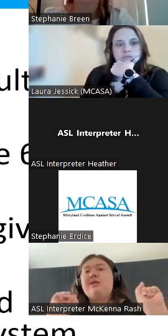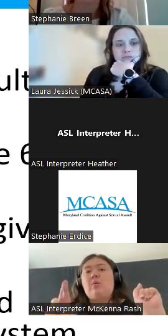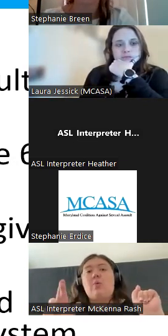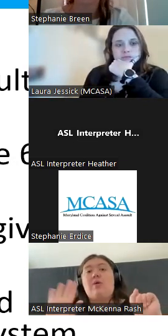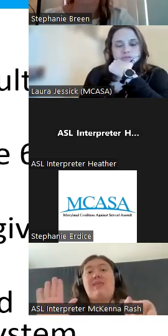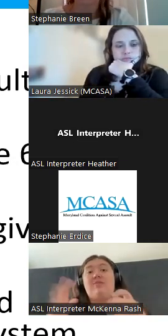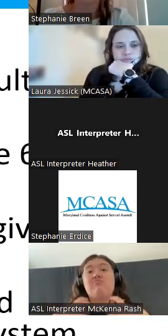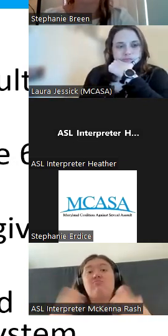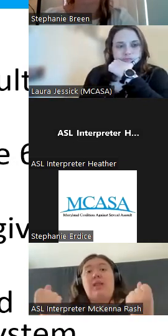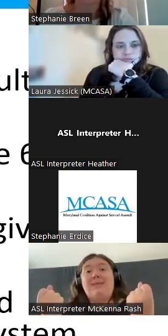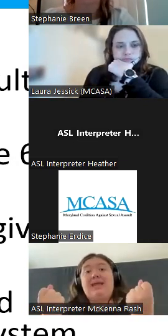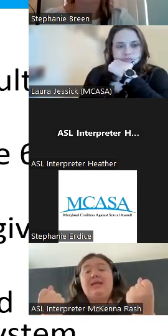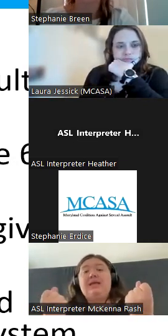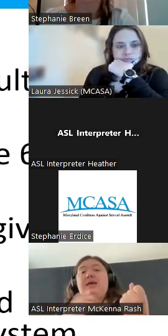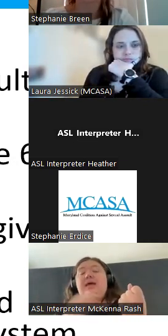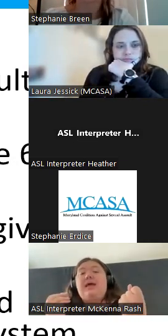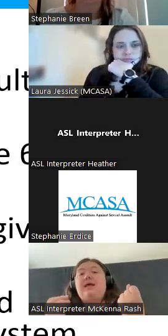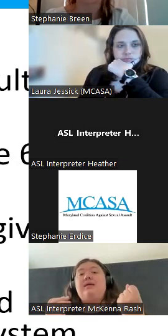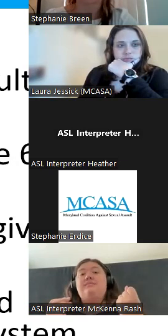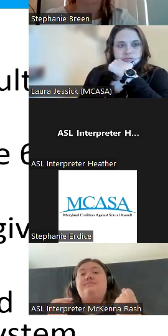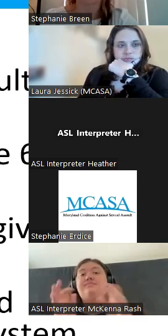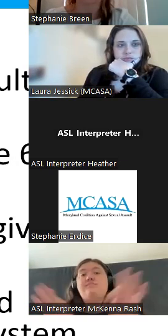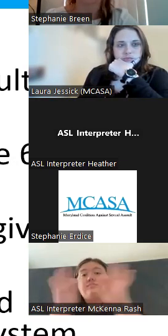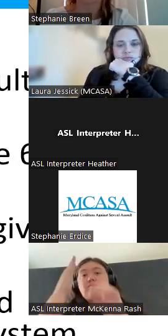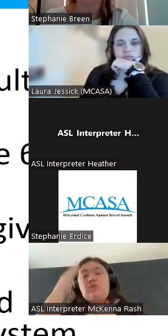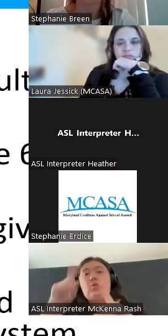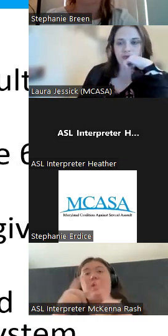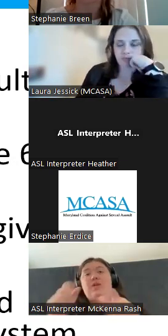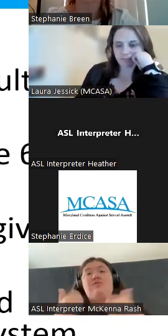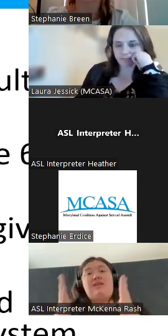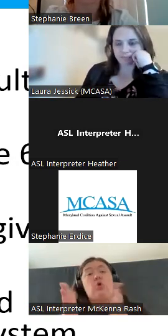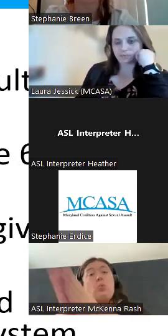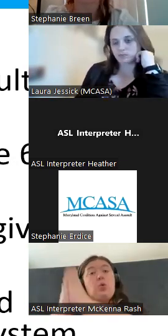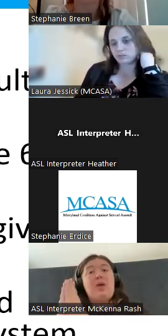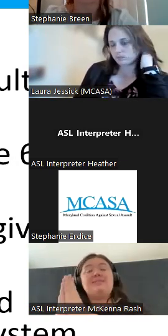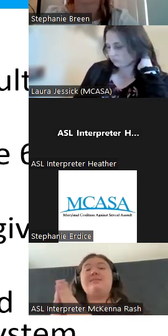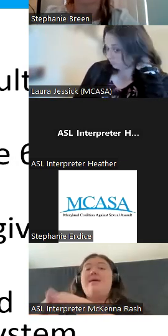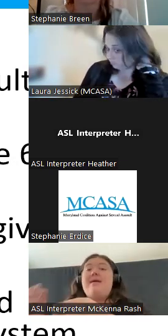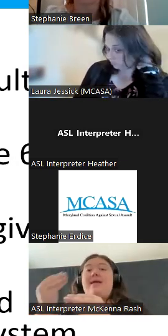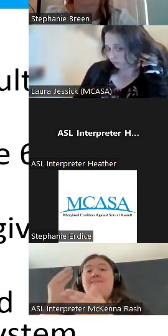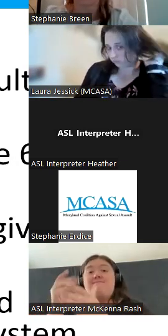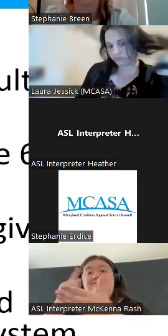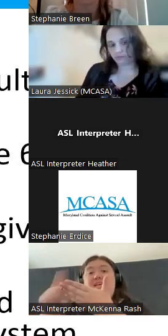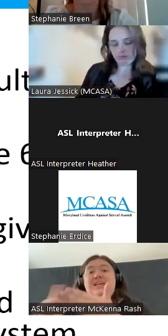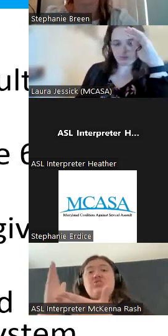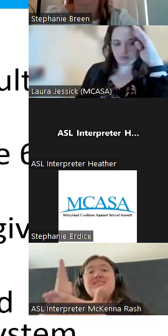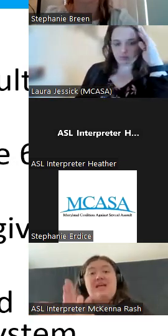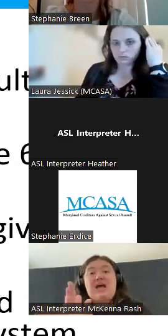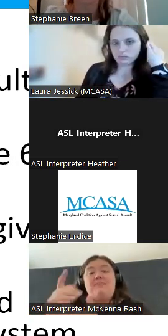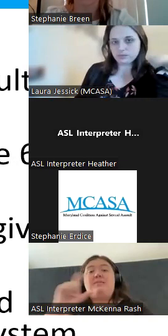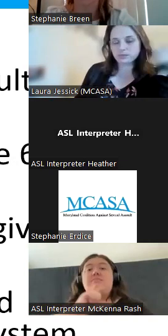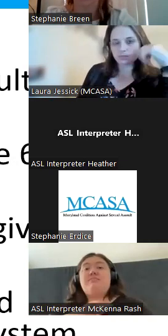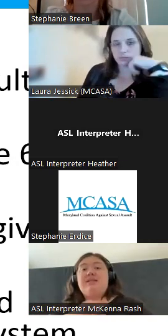well-being. And it's important to note that when a survivor requests that an investigation stop, law enforcement agencies need